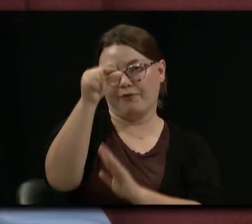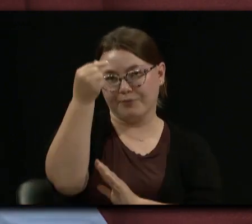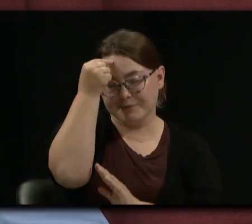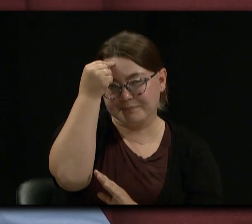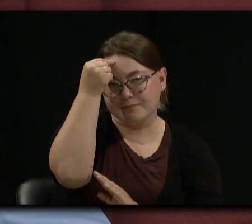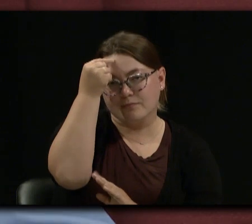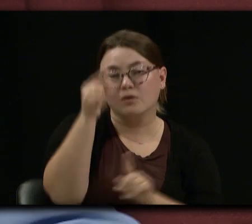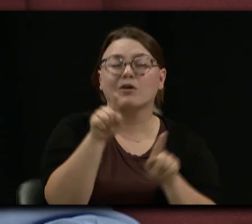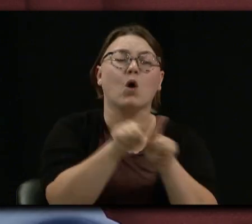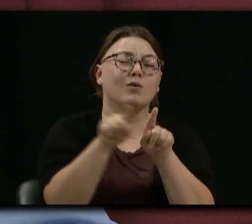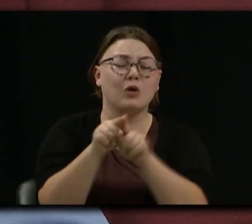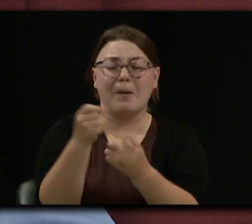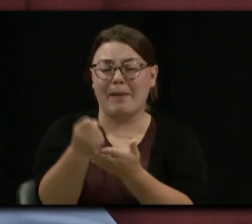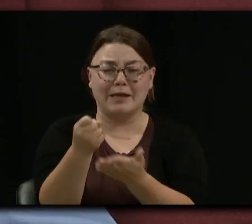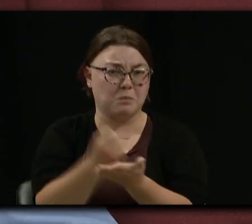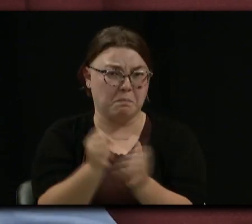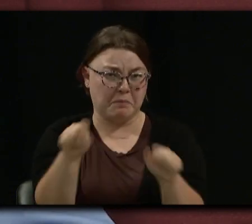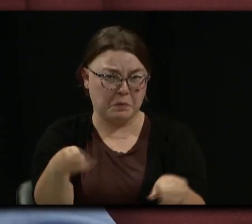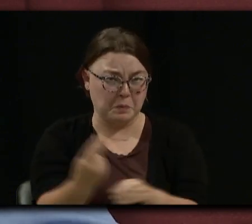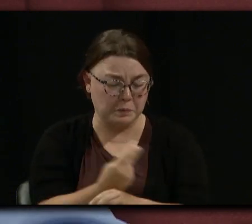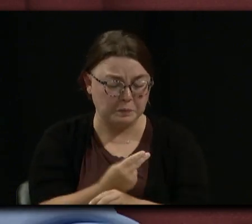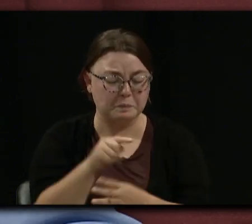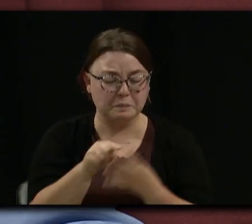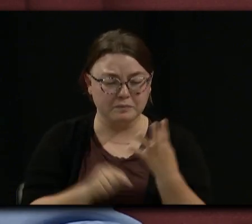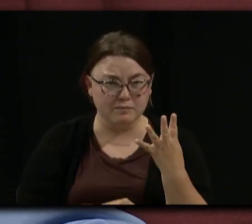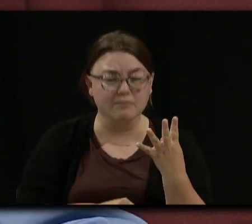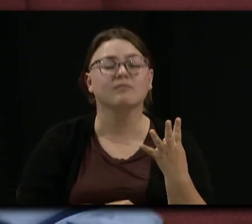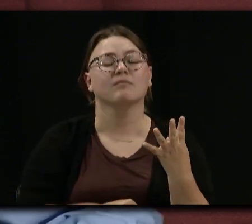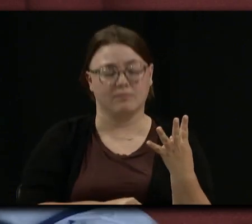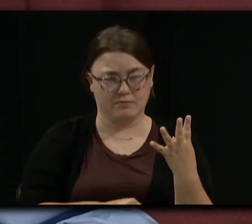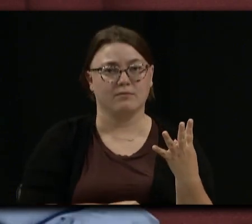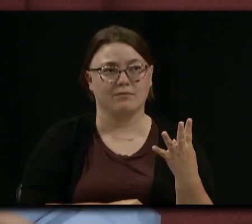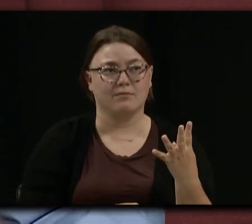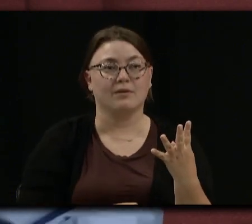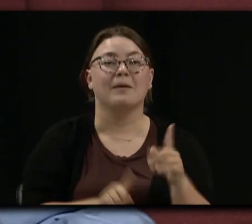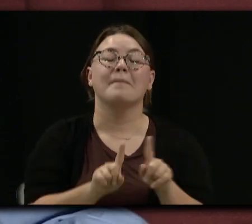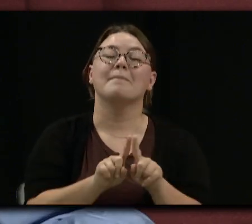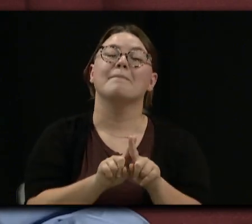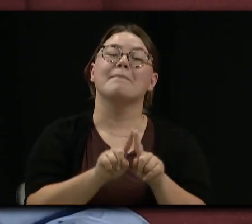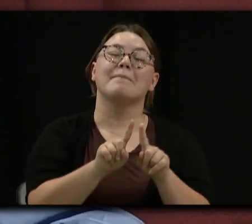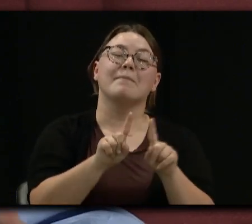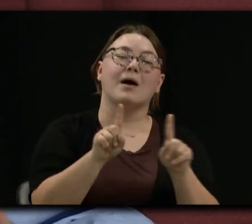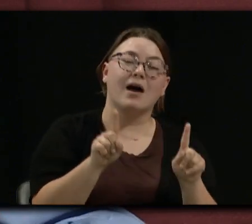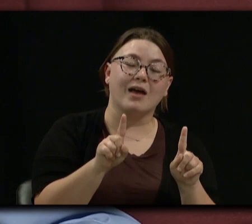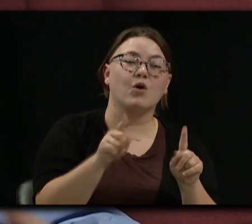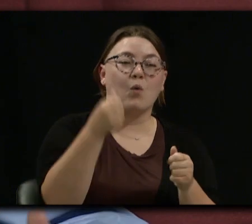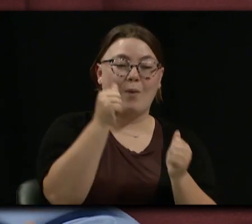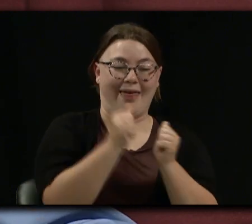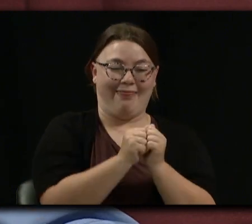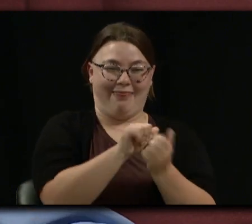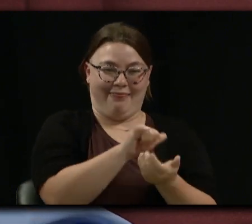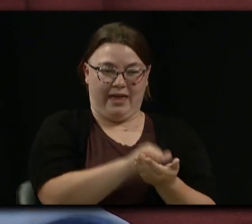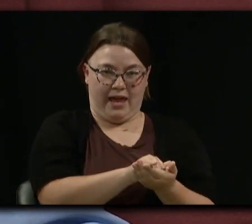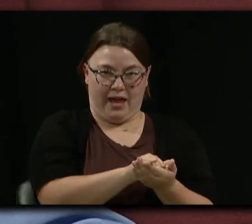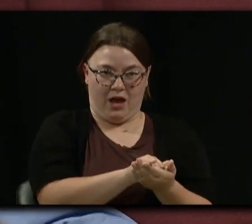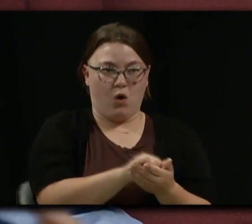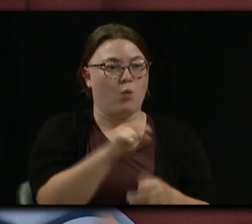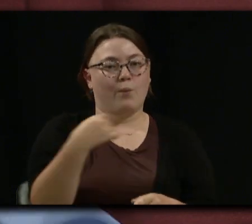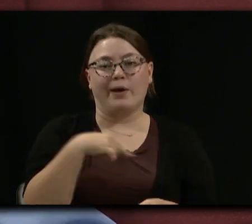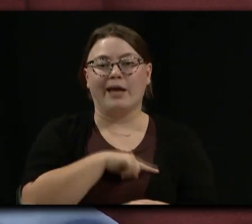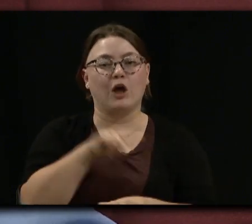your passport. The big change was those, but along that line, no use of